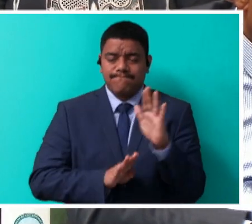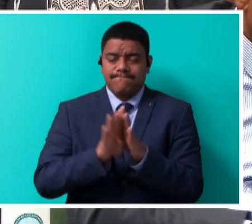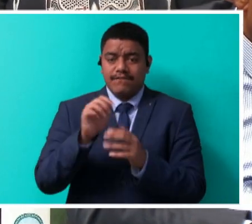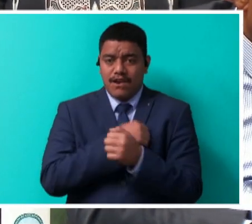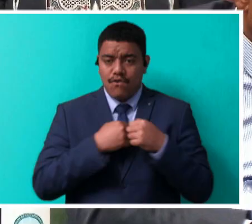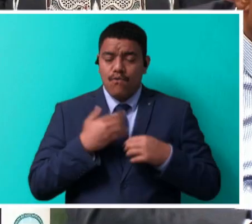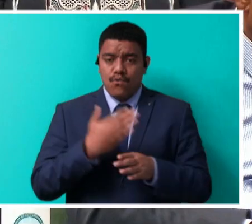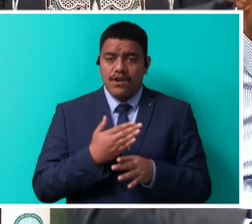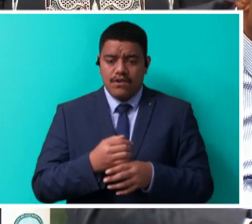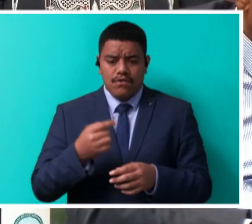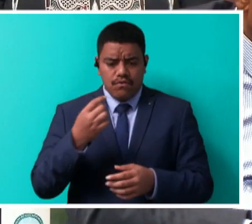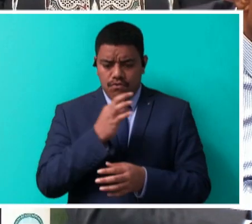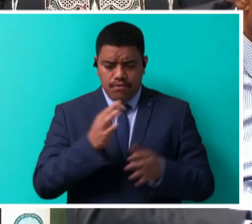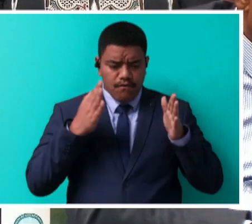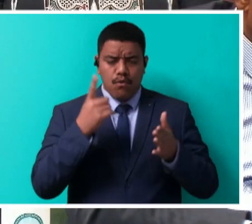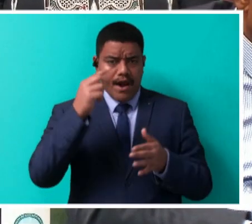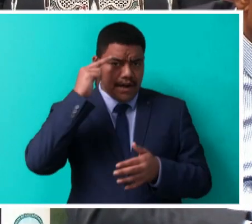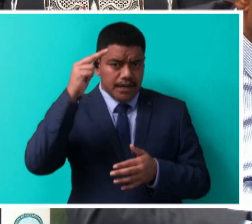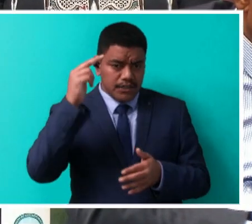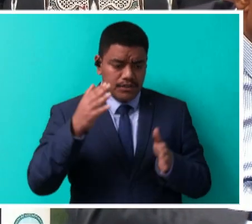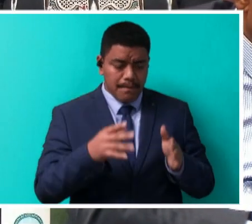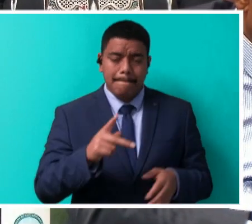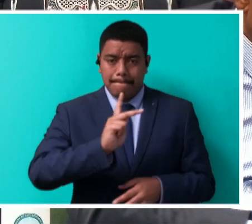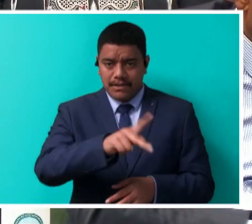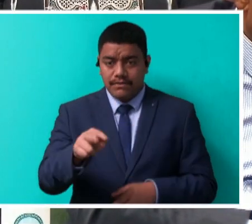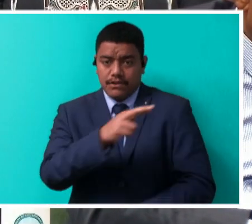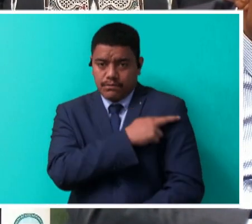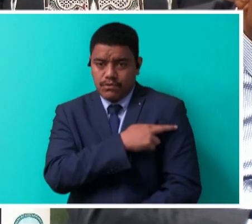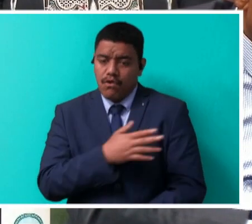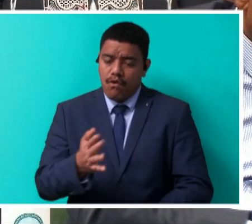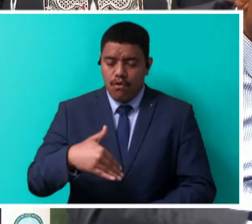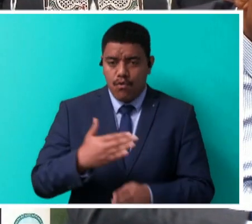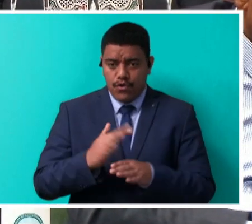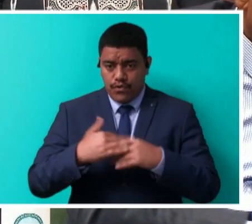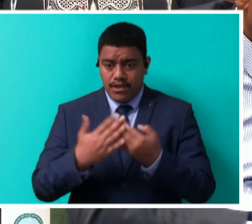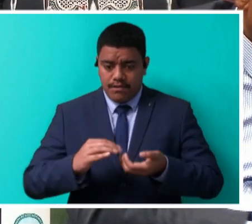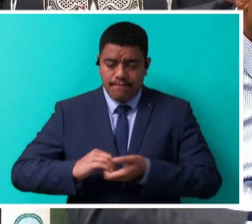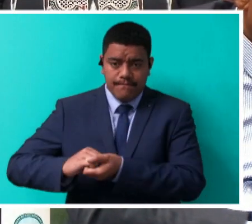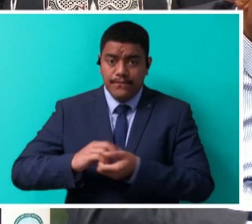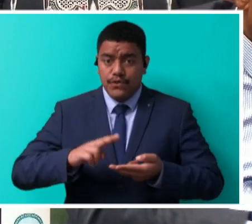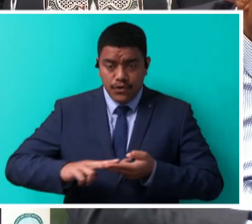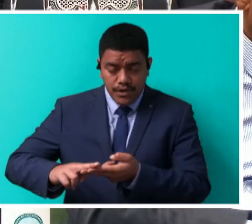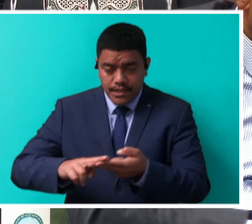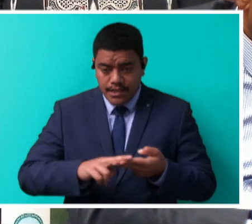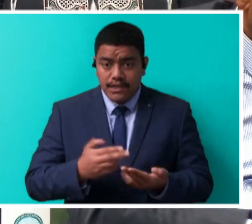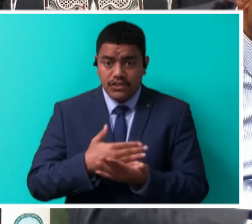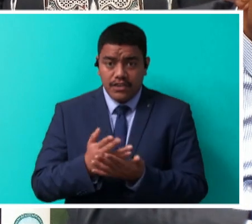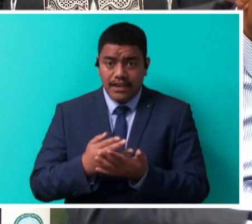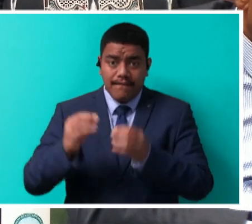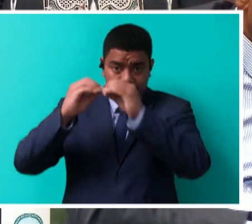for one nation alone. It is a Pacific responsibility requiring unity, shared